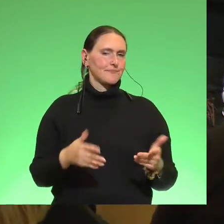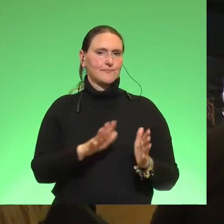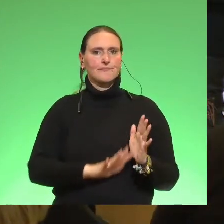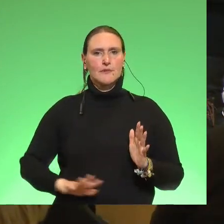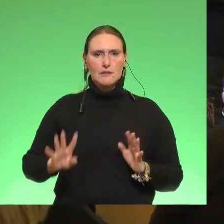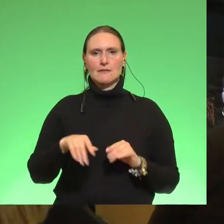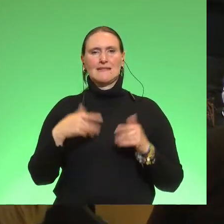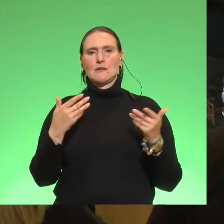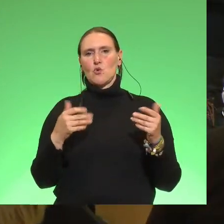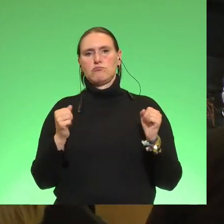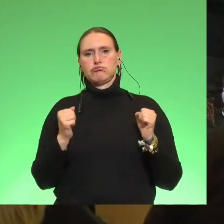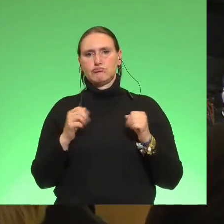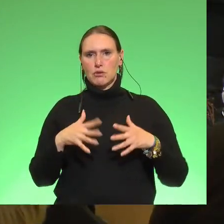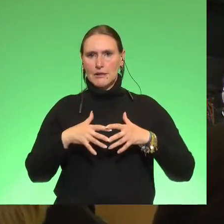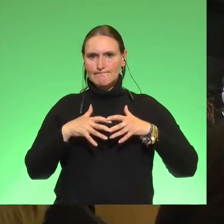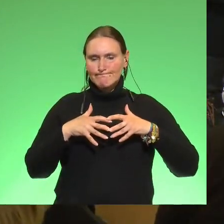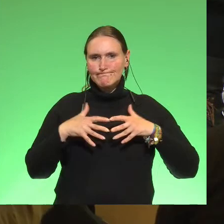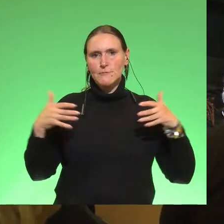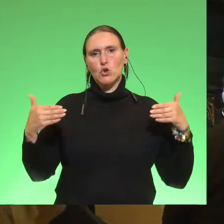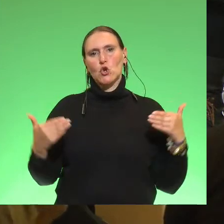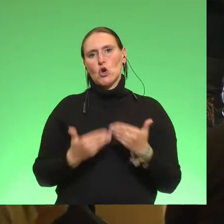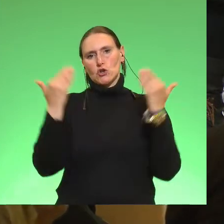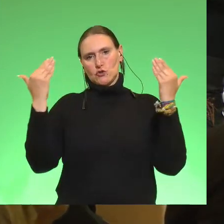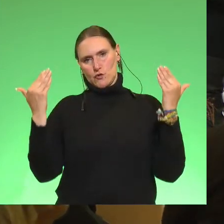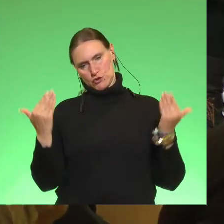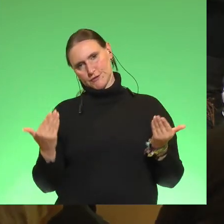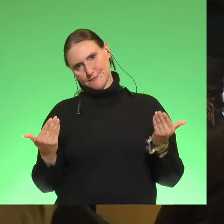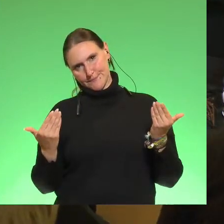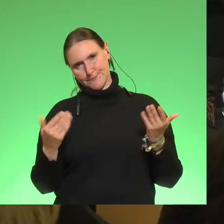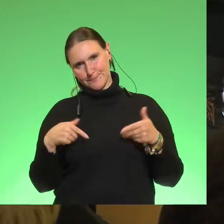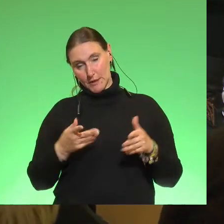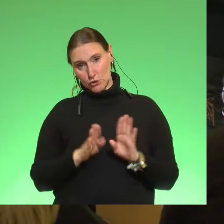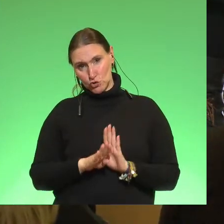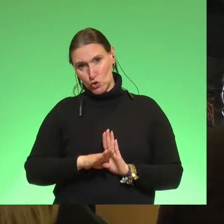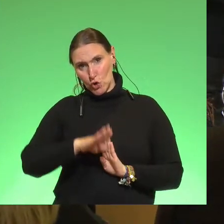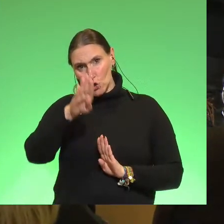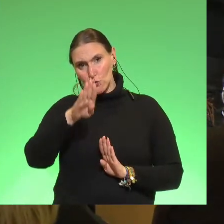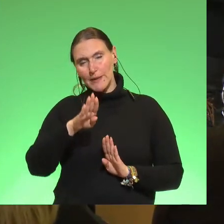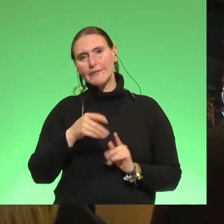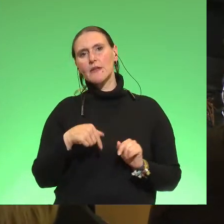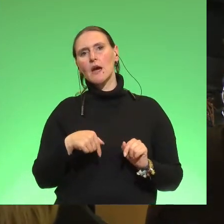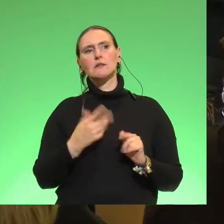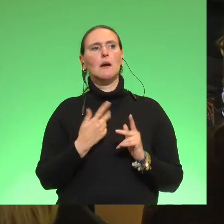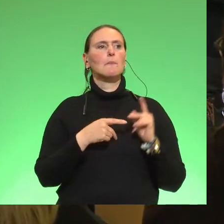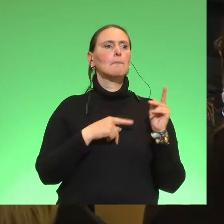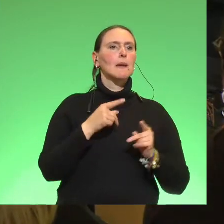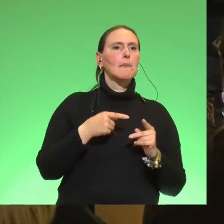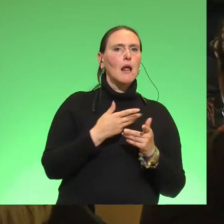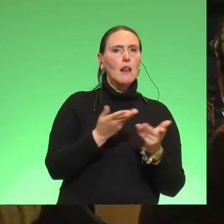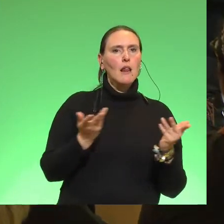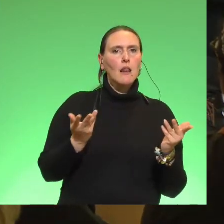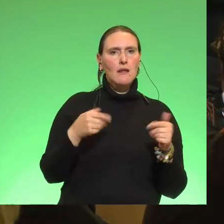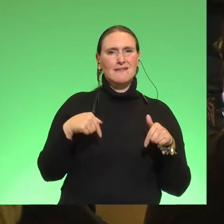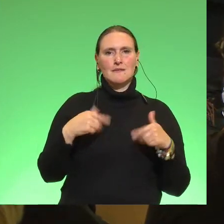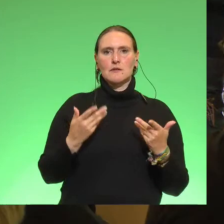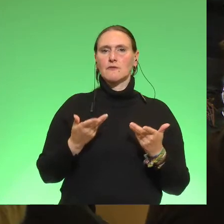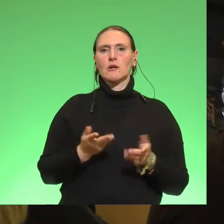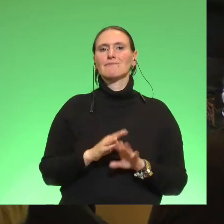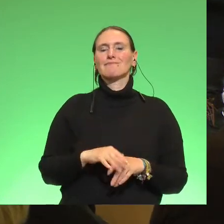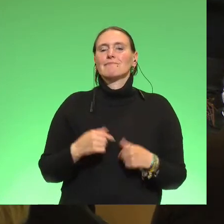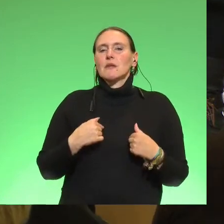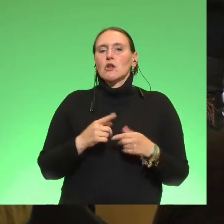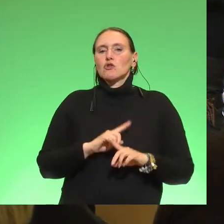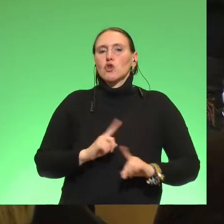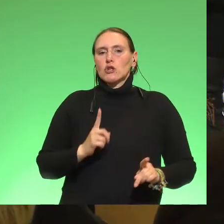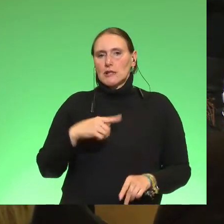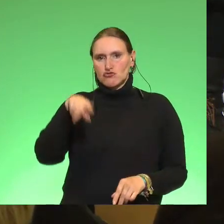of this documenta, that is not, like, I think half of the people in this room, we are not Germans, and we have all been hosted